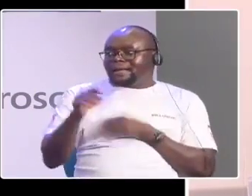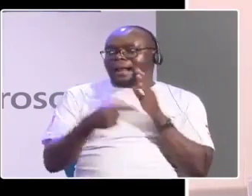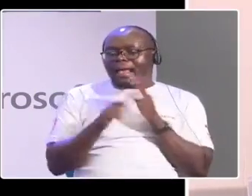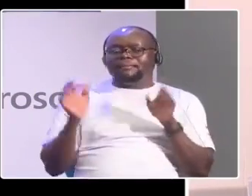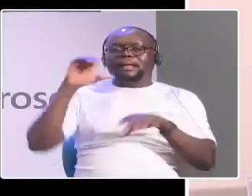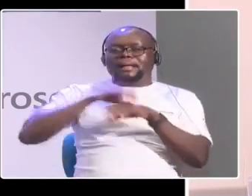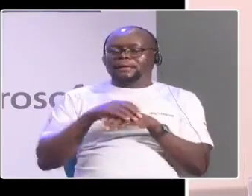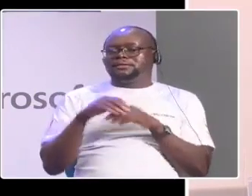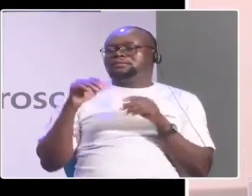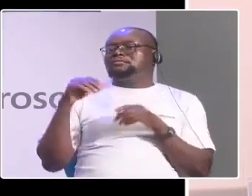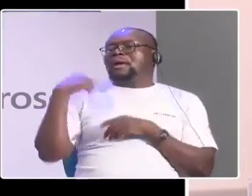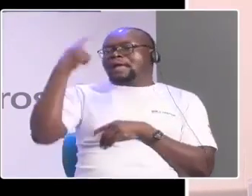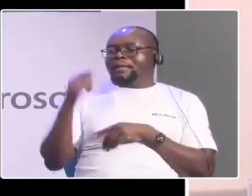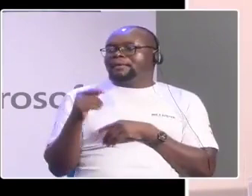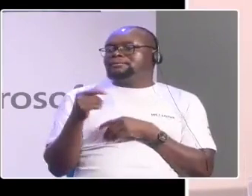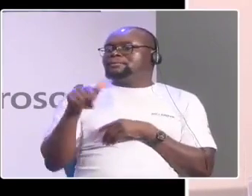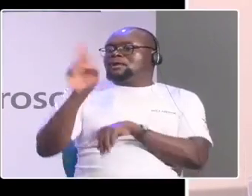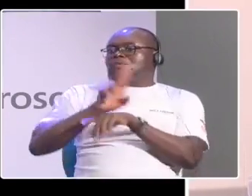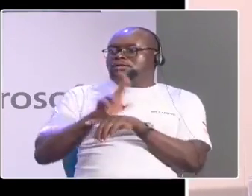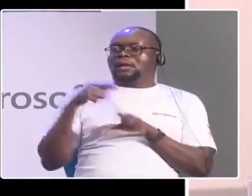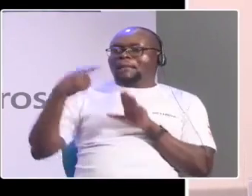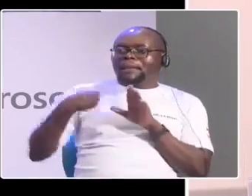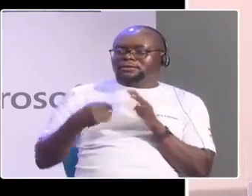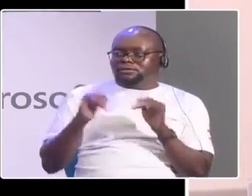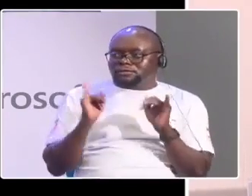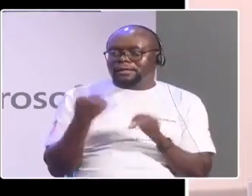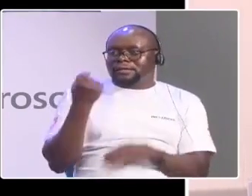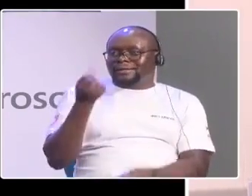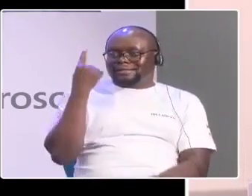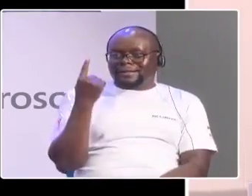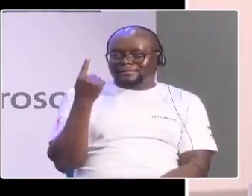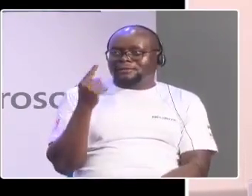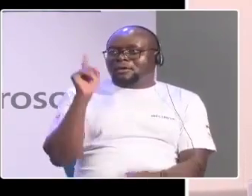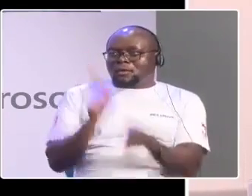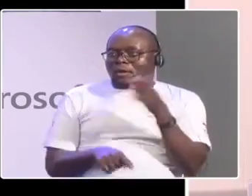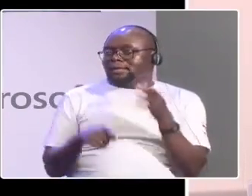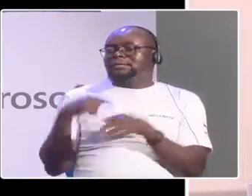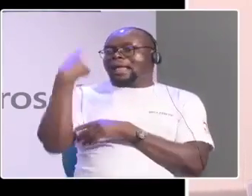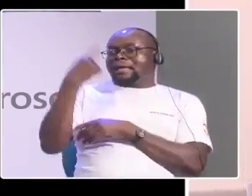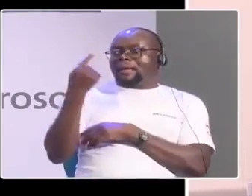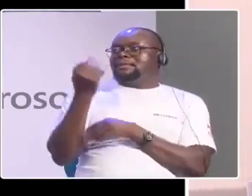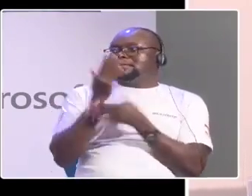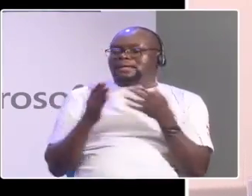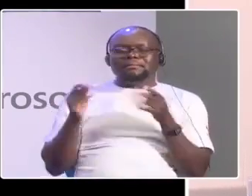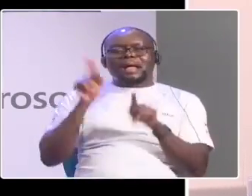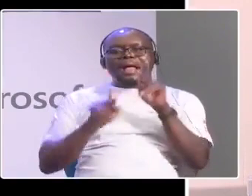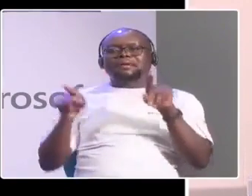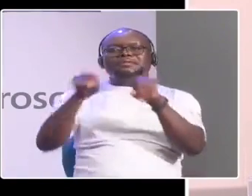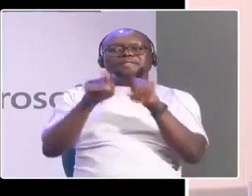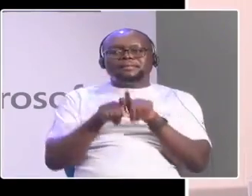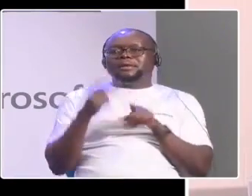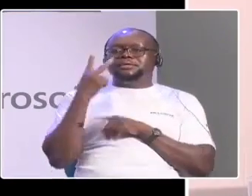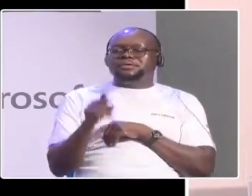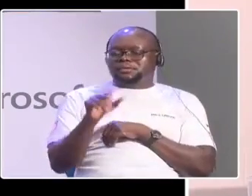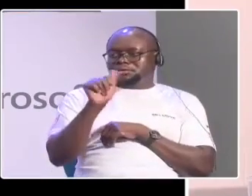Image Descriptions. And this is using machine learning to try to understand what's in an image. So kind of similar to Lookout on